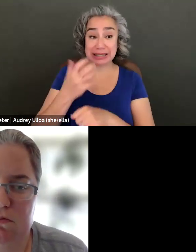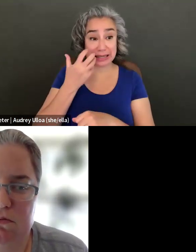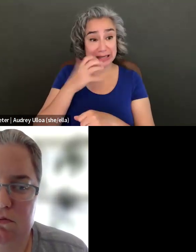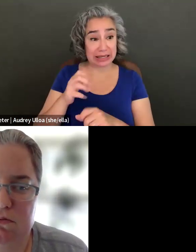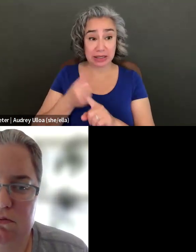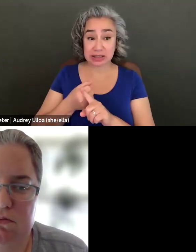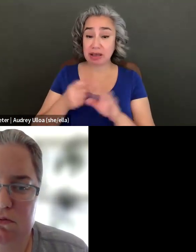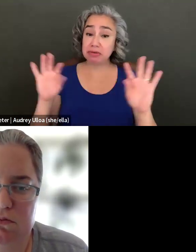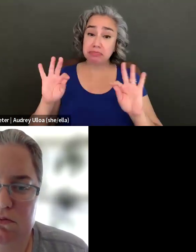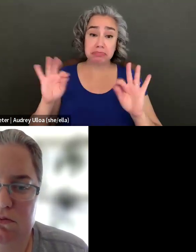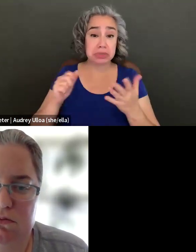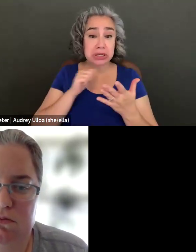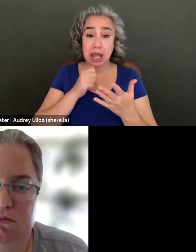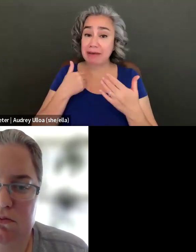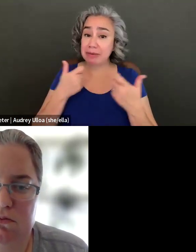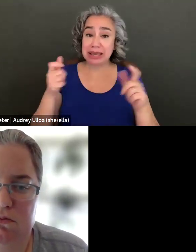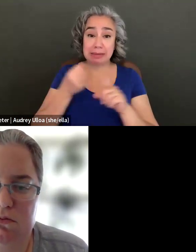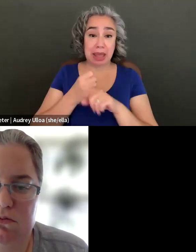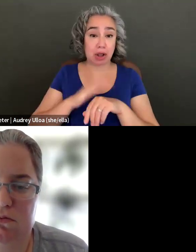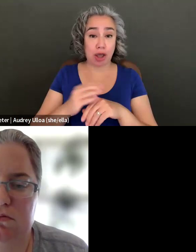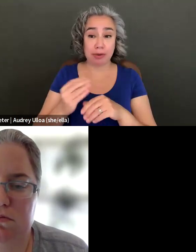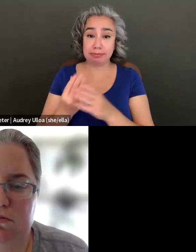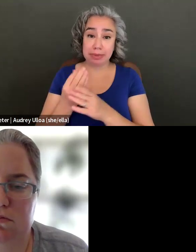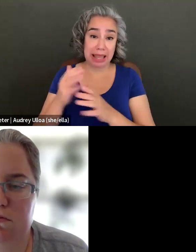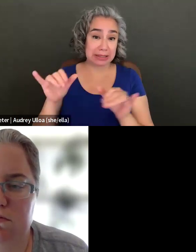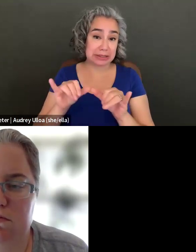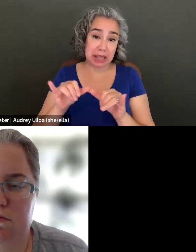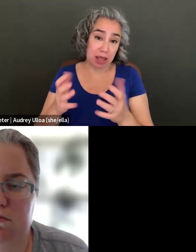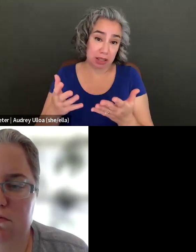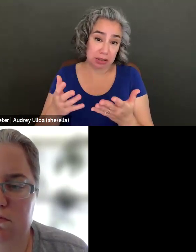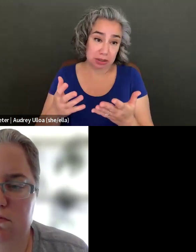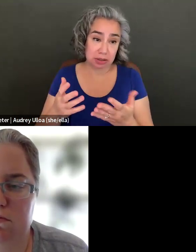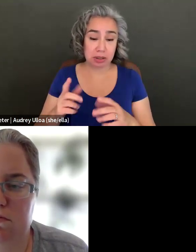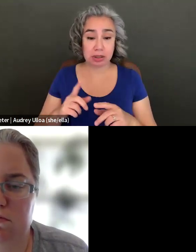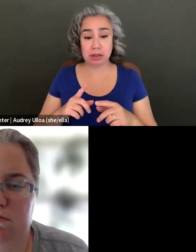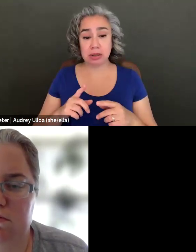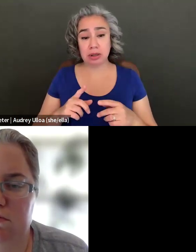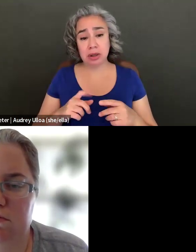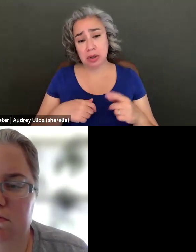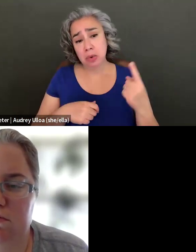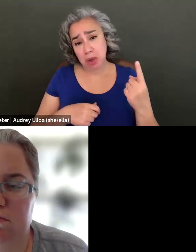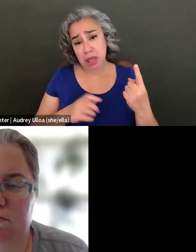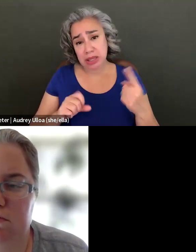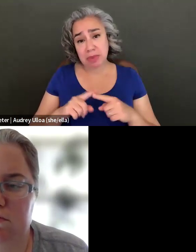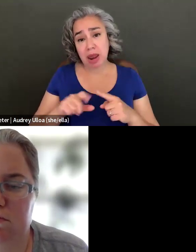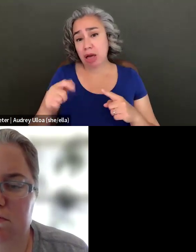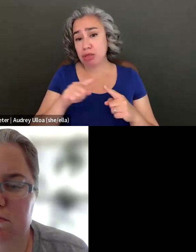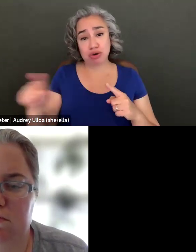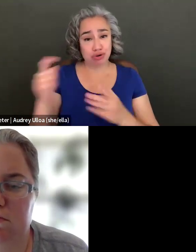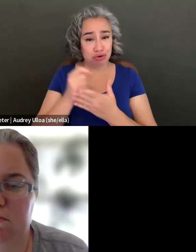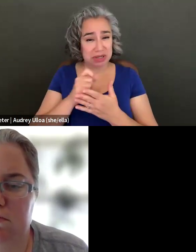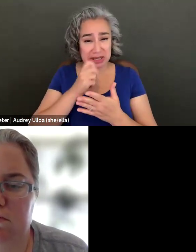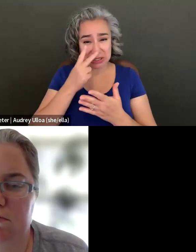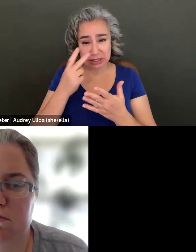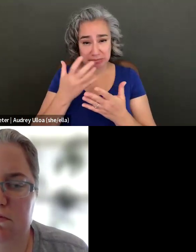minimal impact on plant size. We did see that one effect, but otherwise it was not impacted across other treatments.